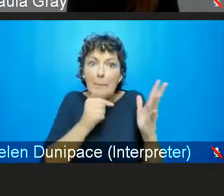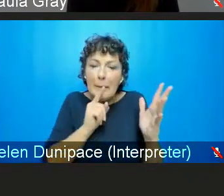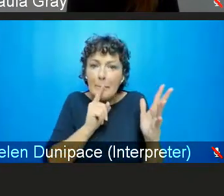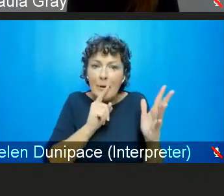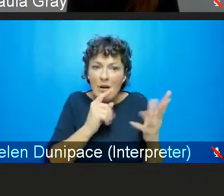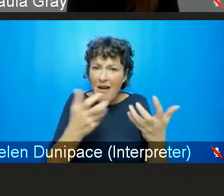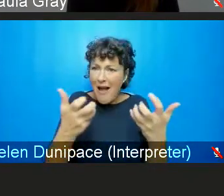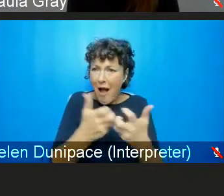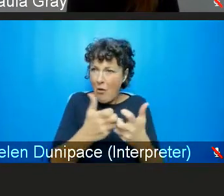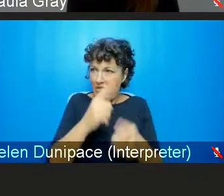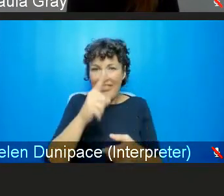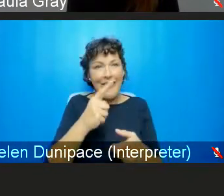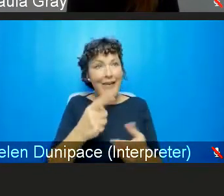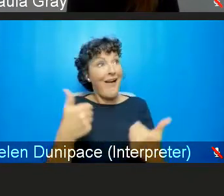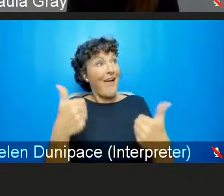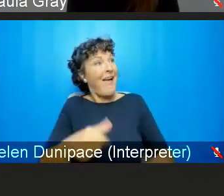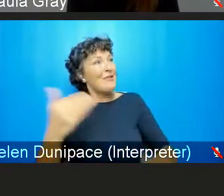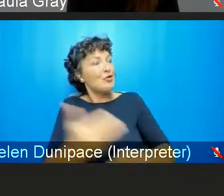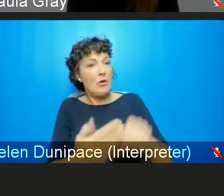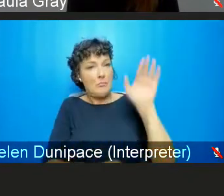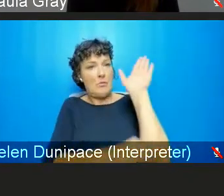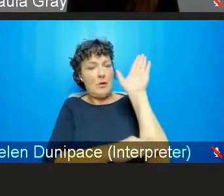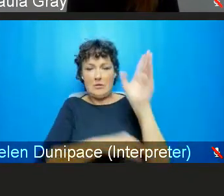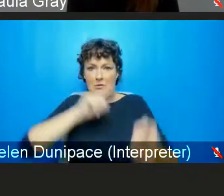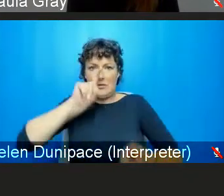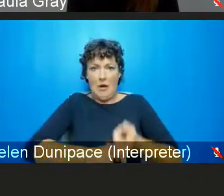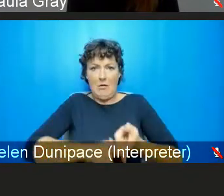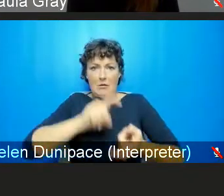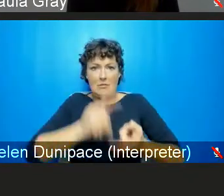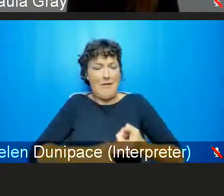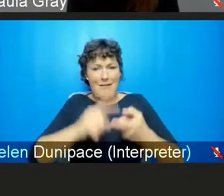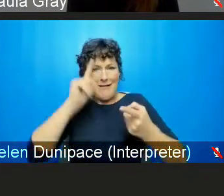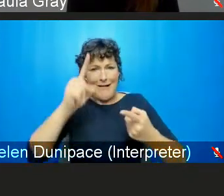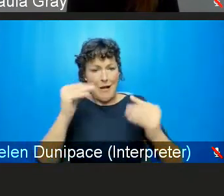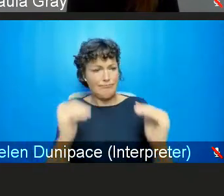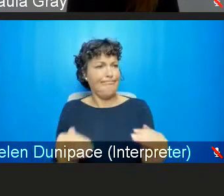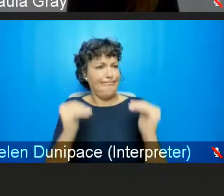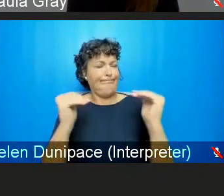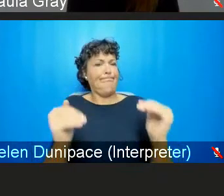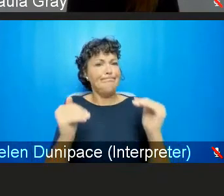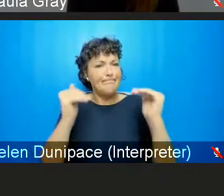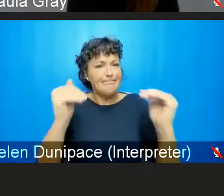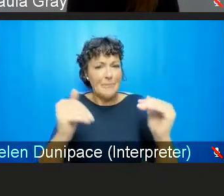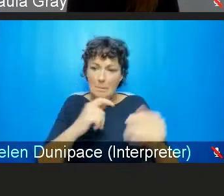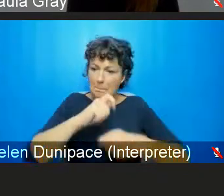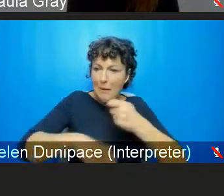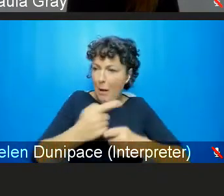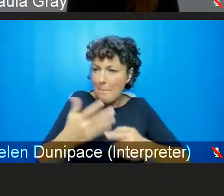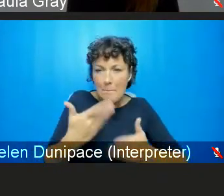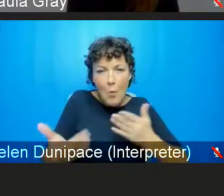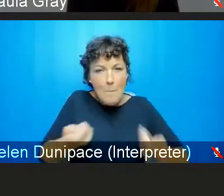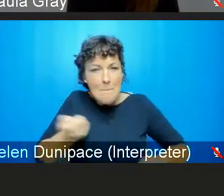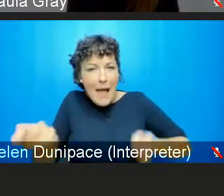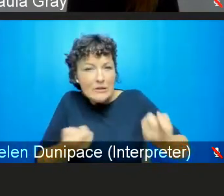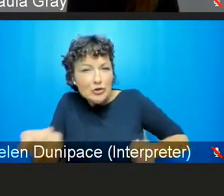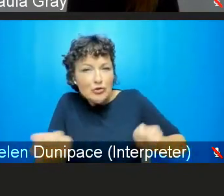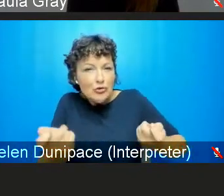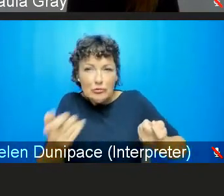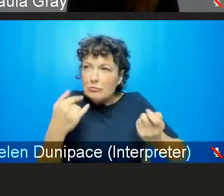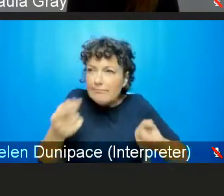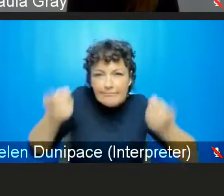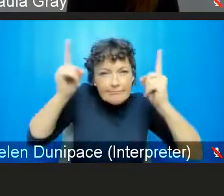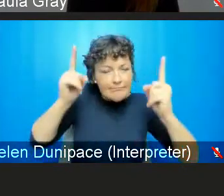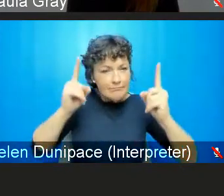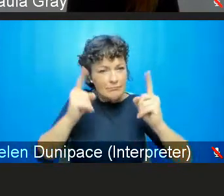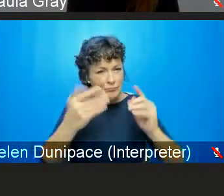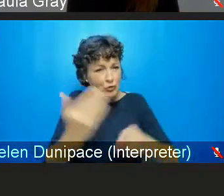of those entry level positions and into more promoted posts within organisations, whether